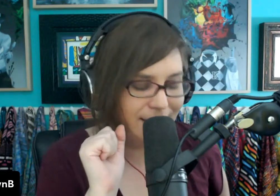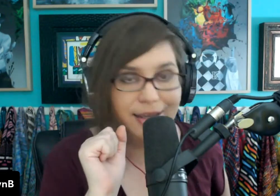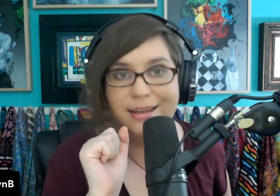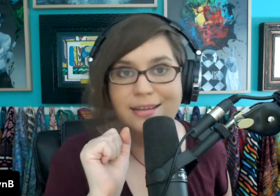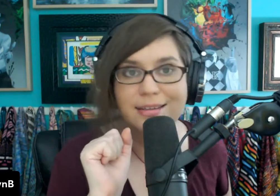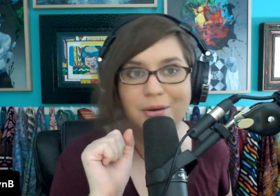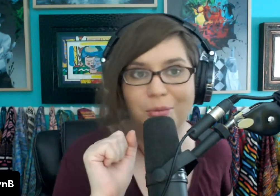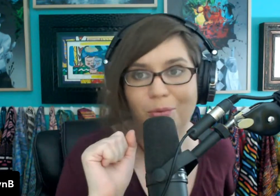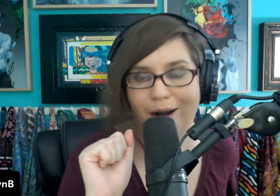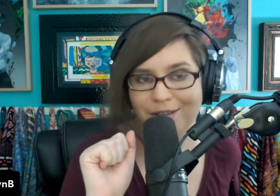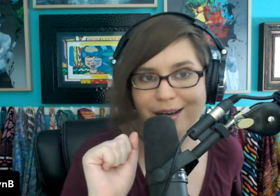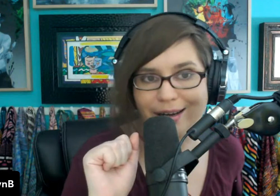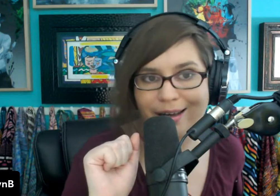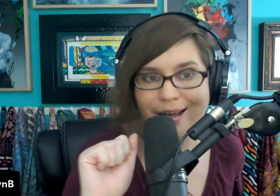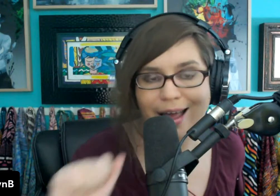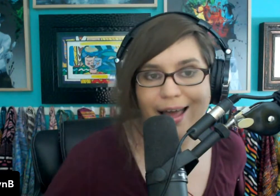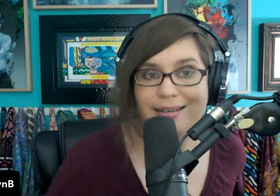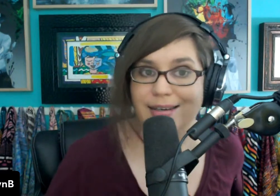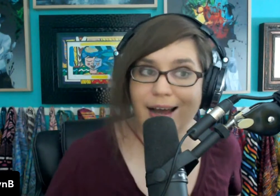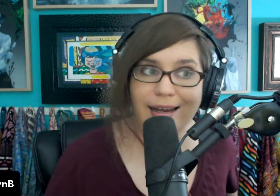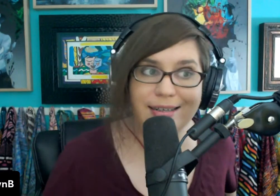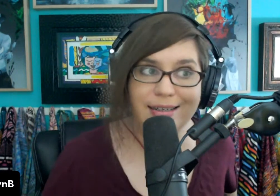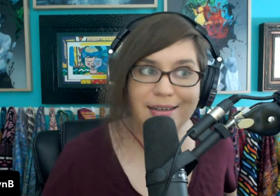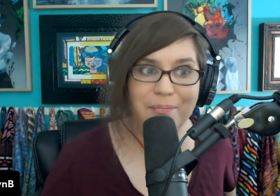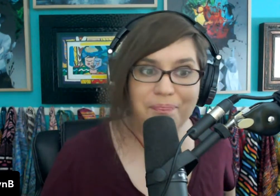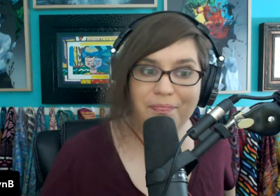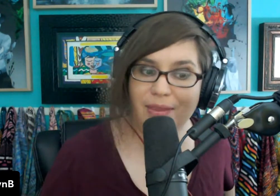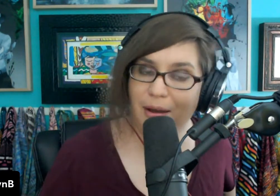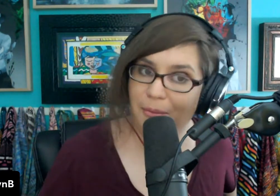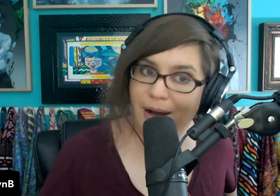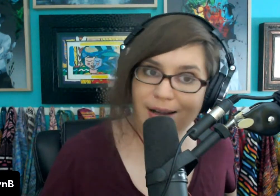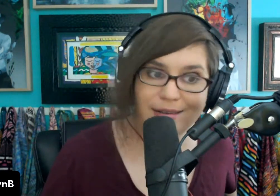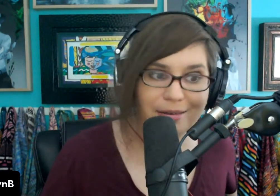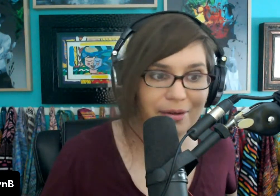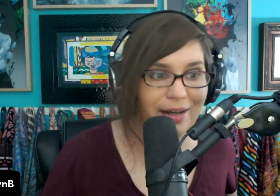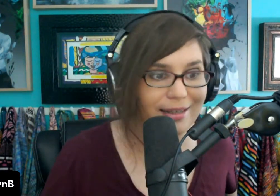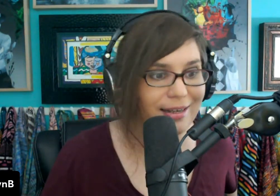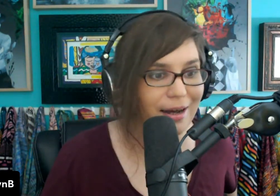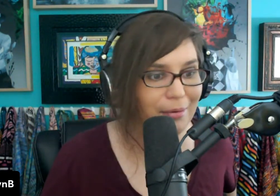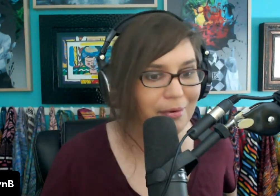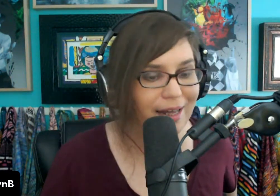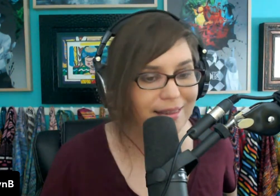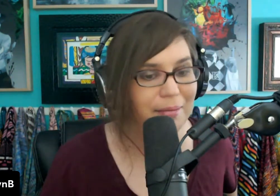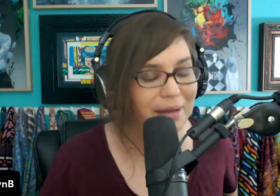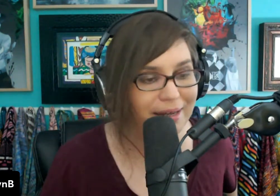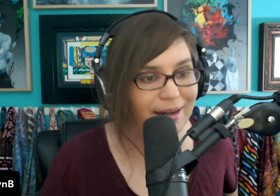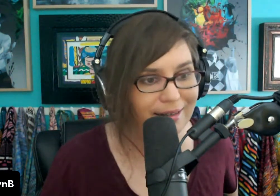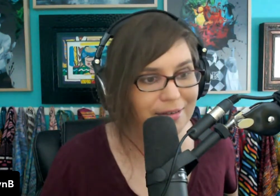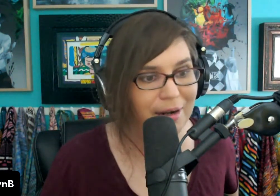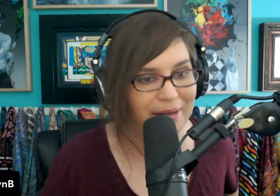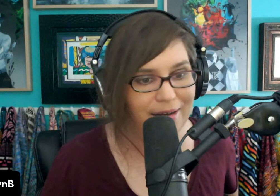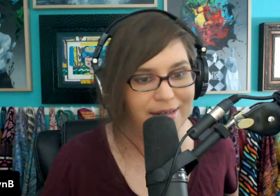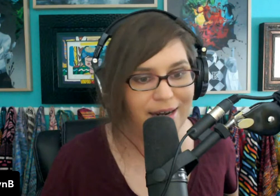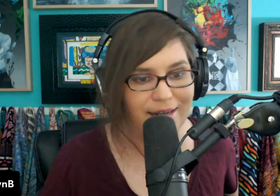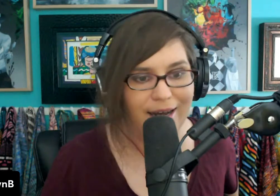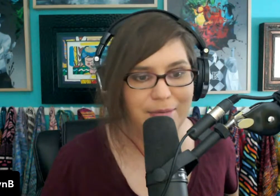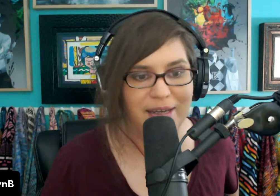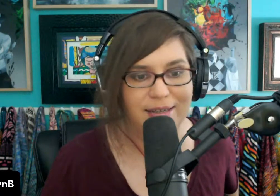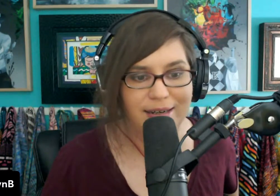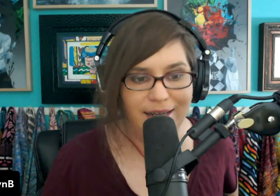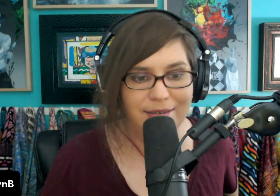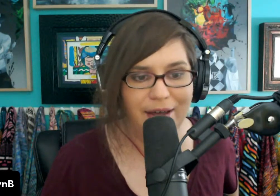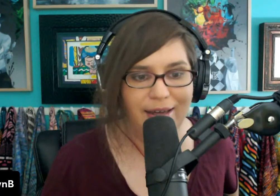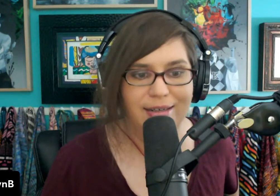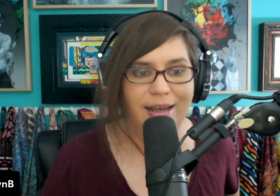else is watching. And tonight, well, we got the big guns are coming out tonight, guys,